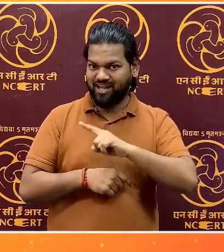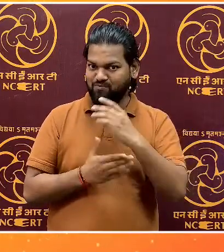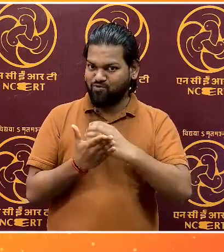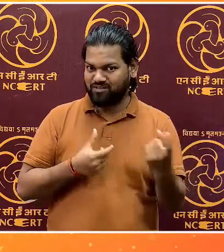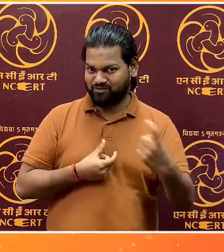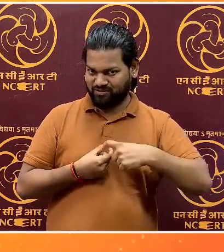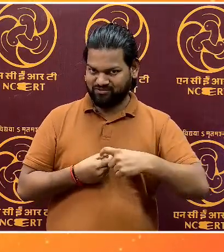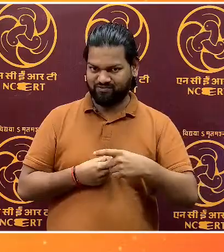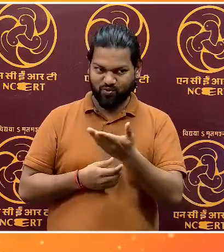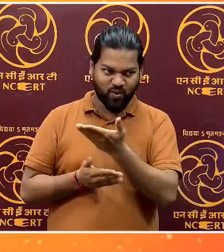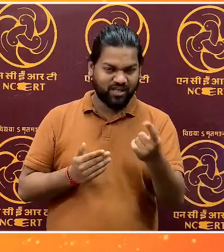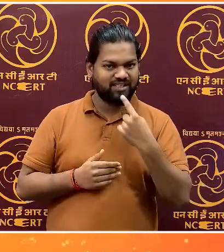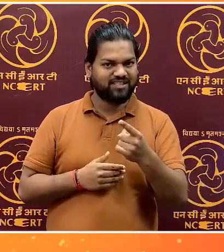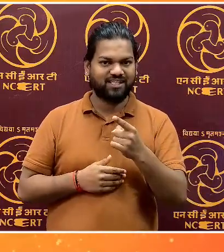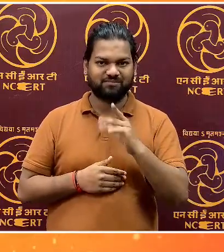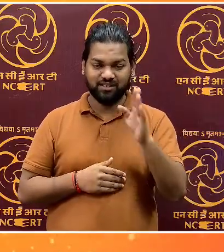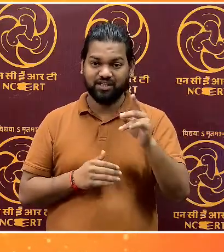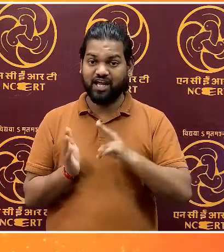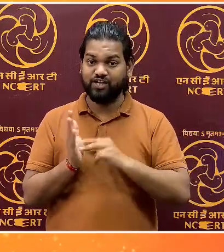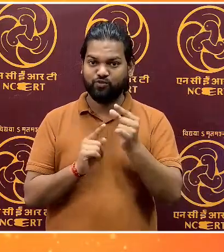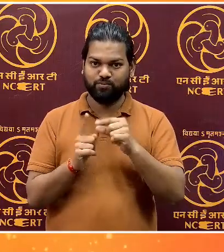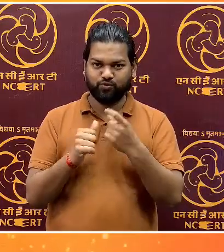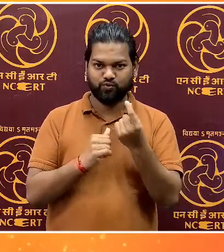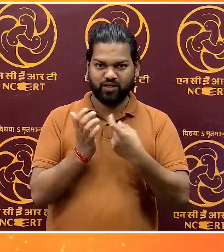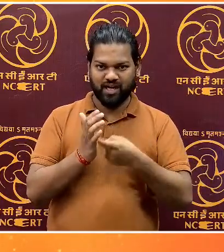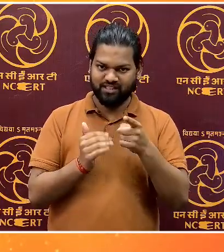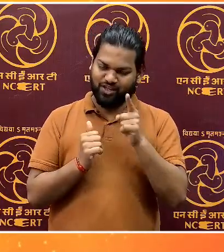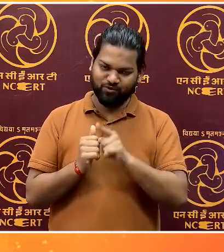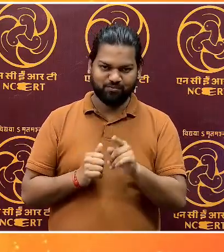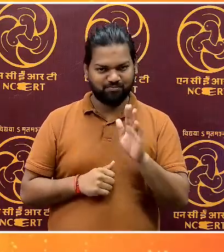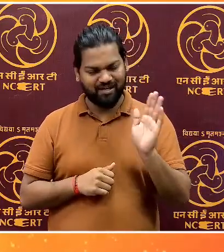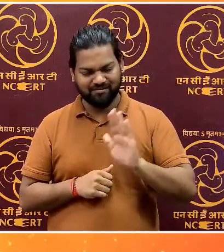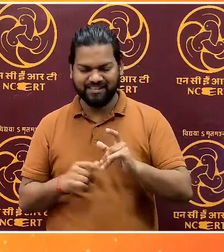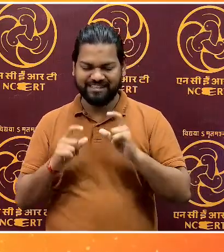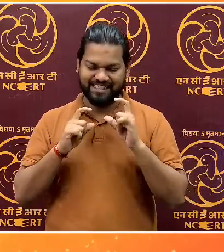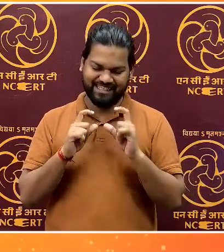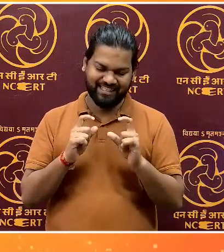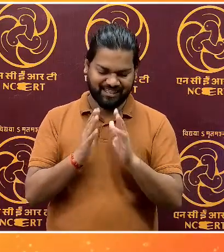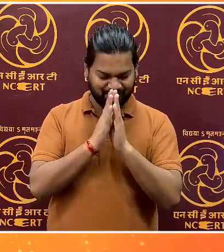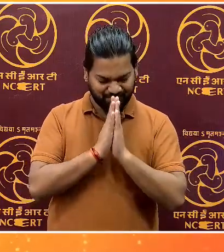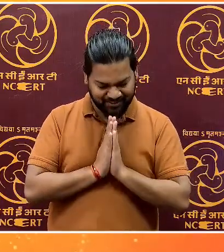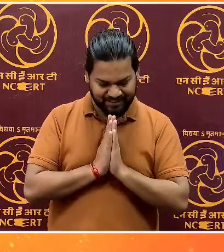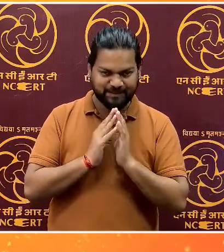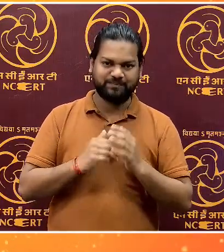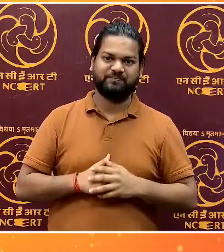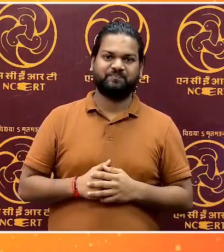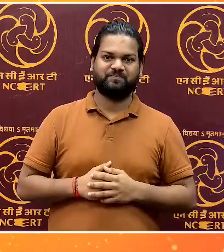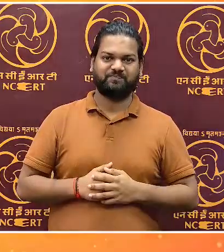to say goodbye to you. I'm Nupur Kulshresht signing off. Take care. Namaskar.